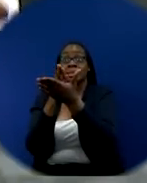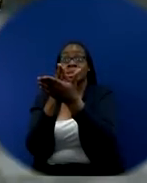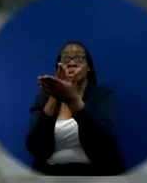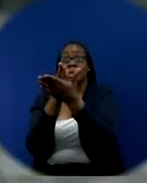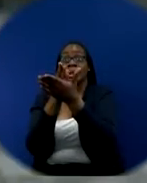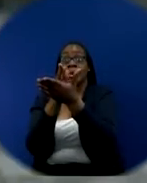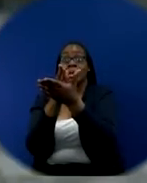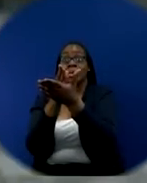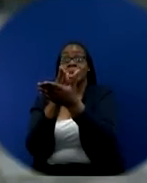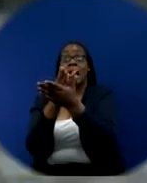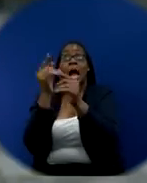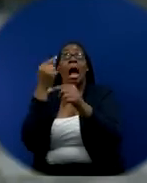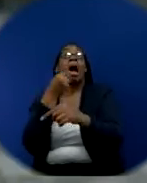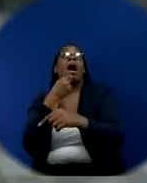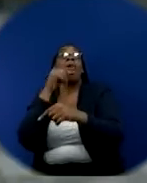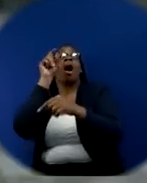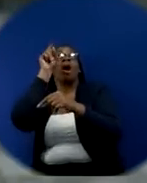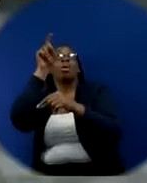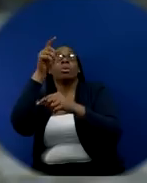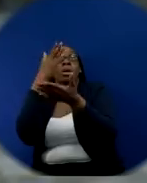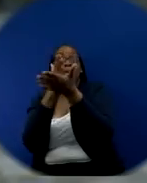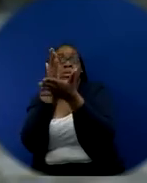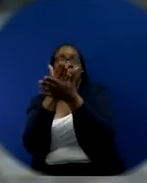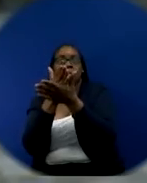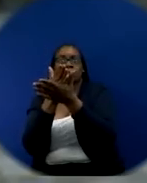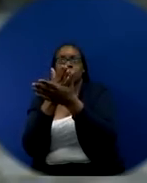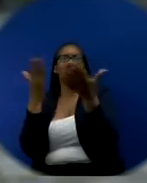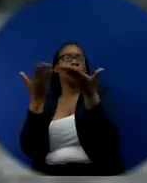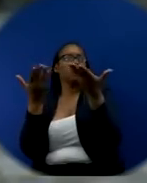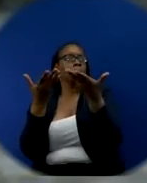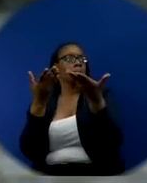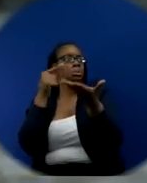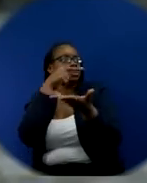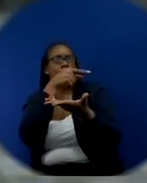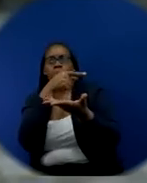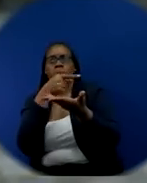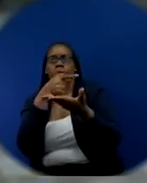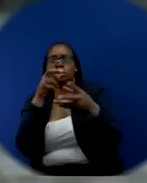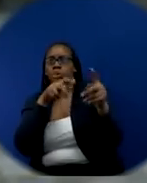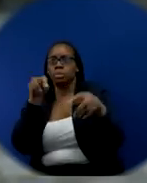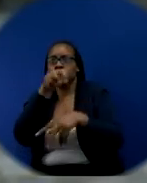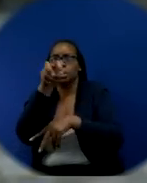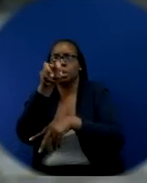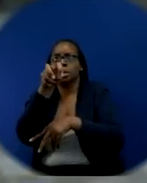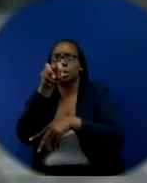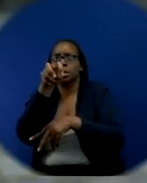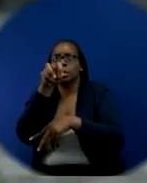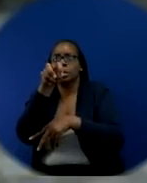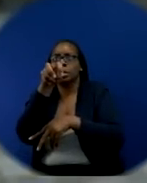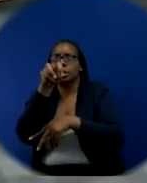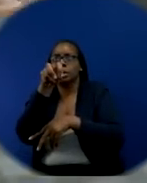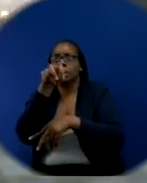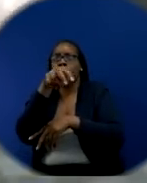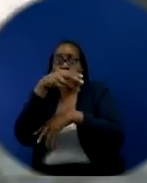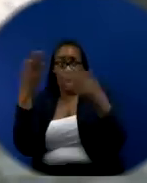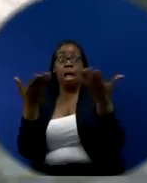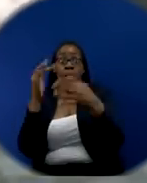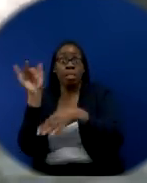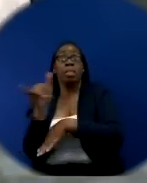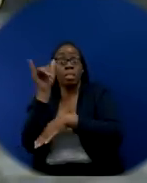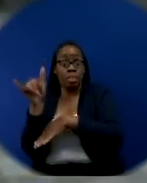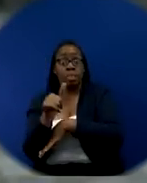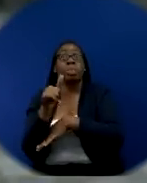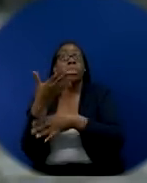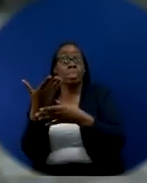Street at a red light. And this man, it was on, what wasn't Wheeler Street? What street was that? It was Wheeler, okay, it was Wheeler Street. We got stopped on